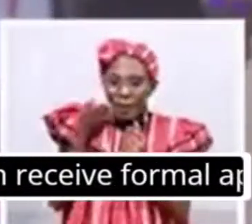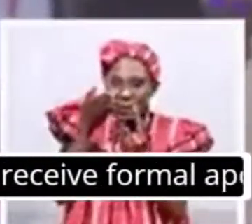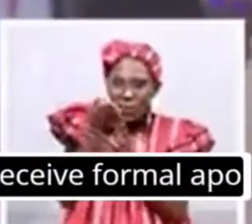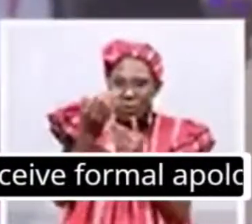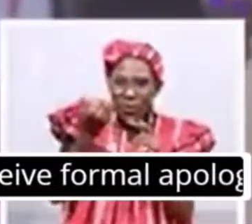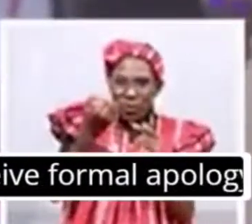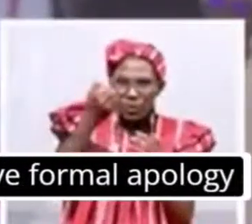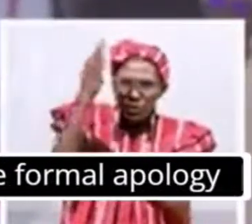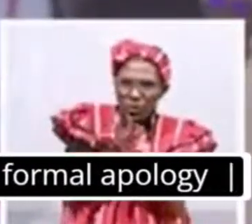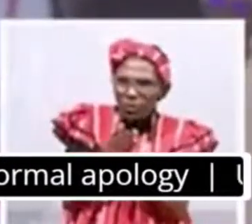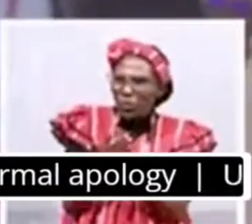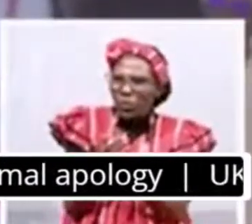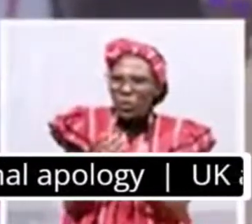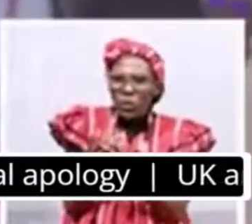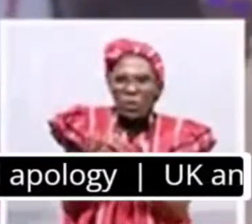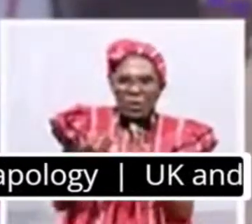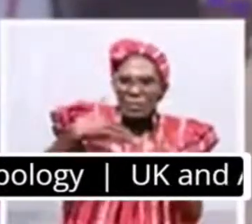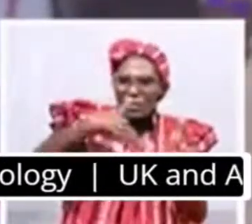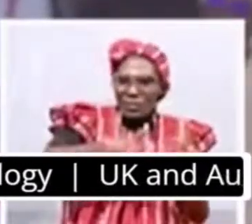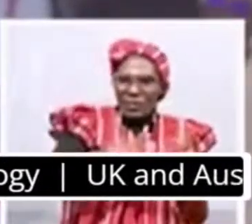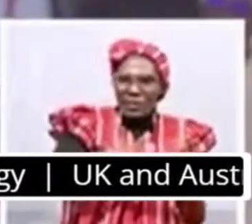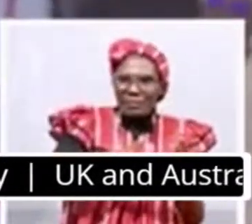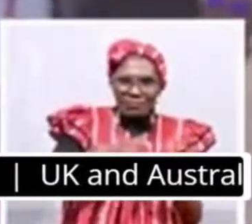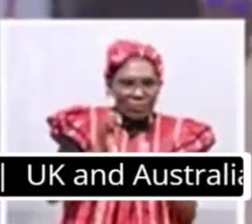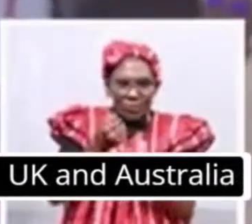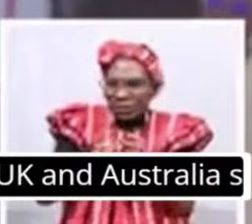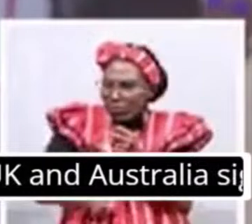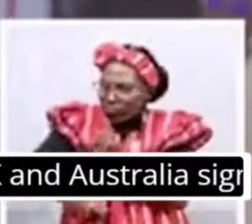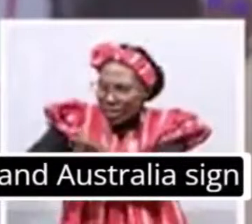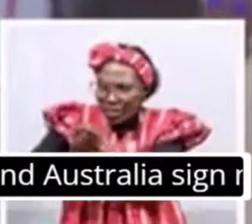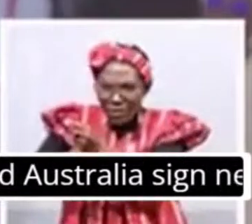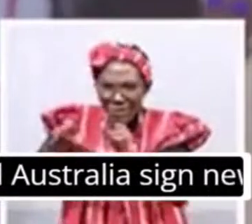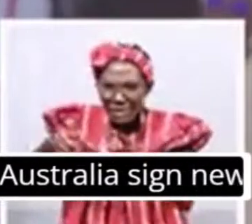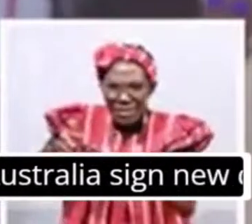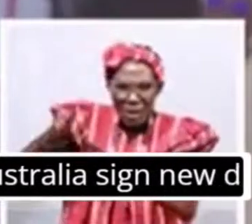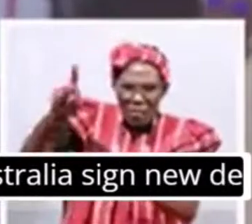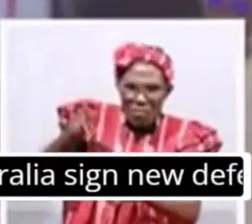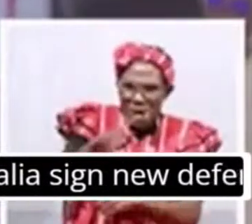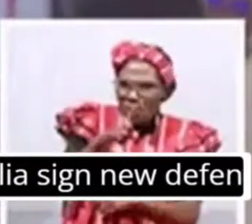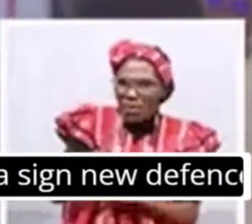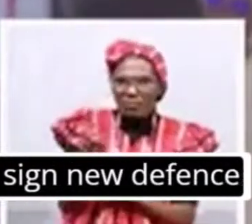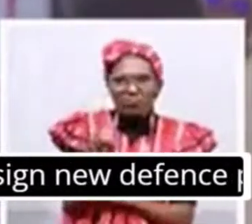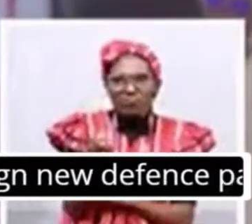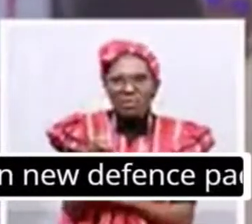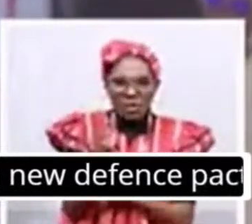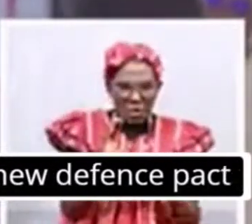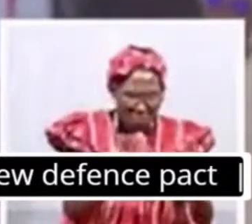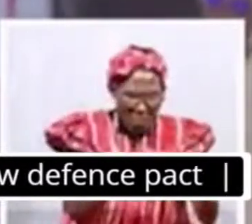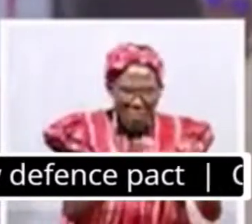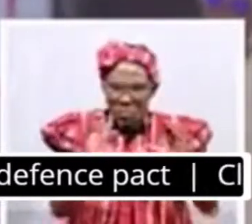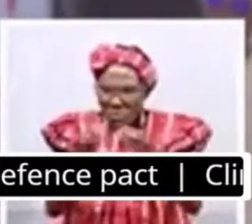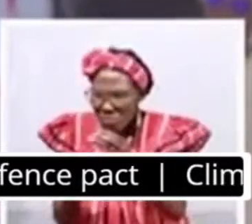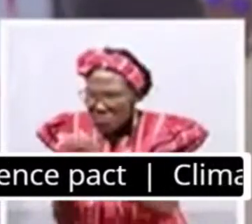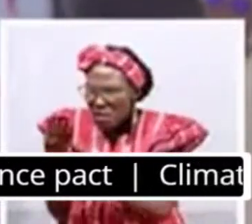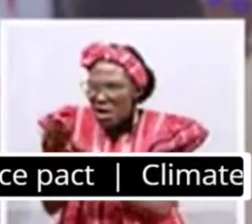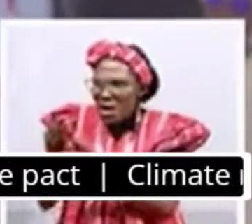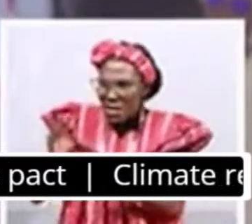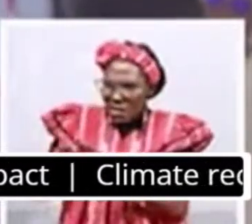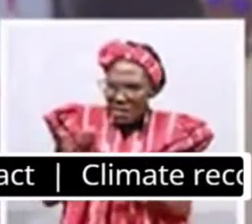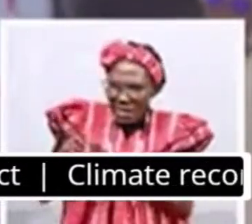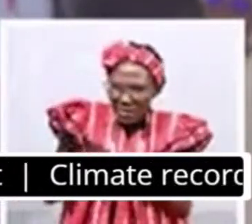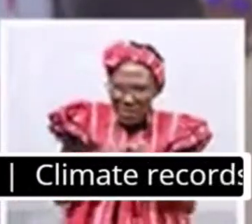Namibia should not support or follow these individuals or groups who have chosen